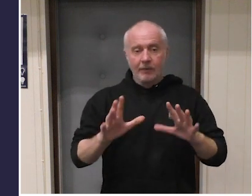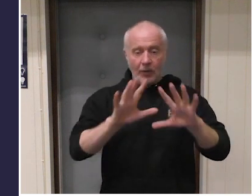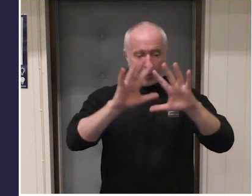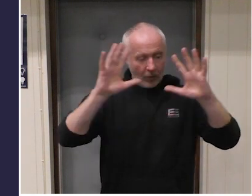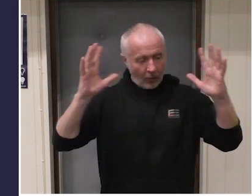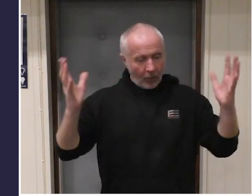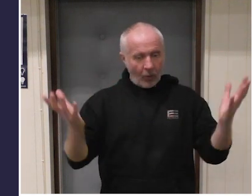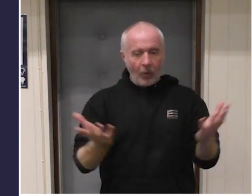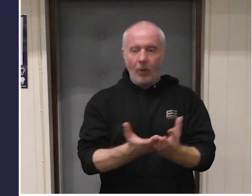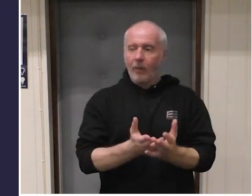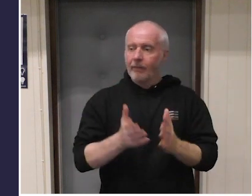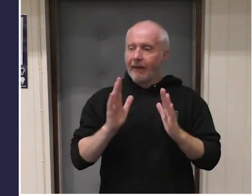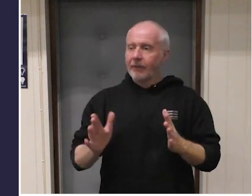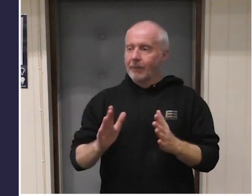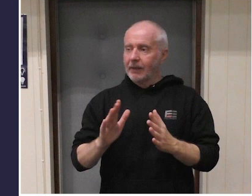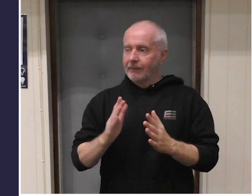there must be something else going on.